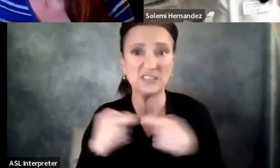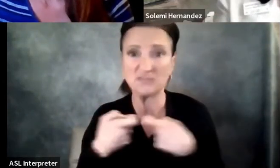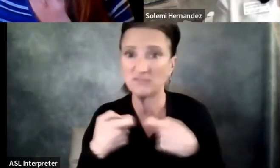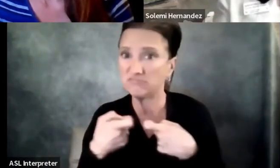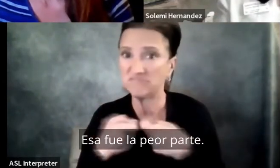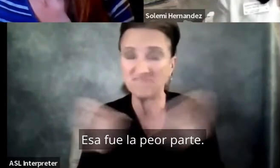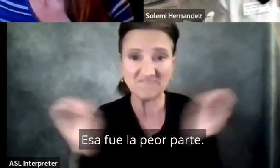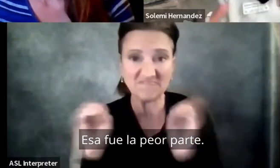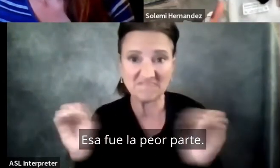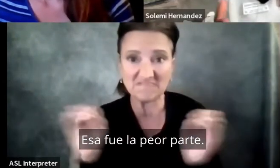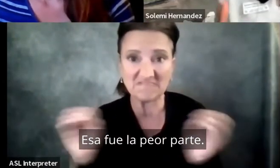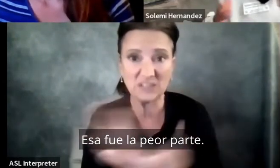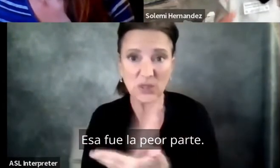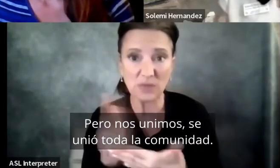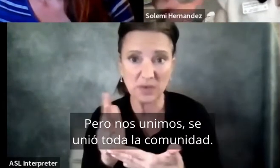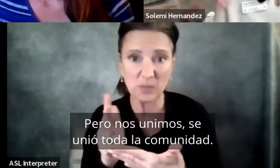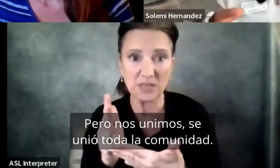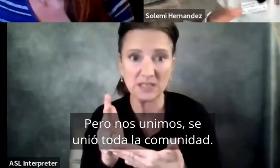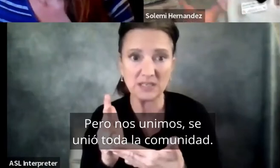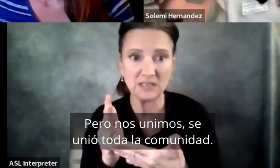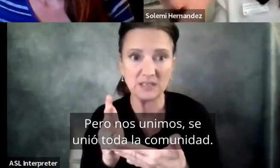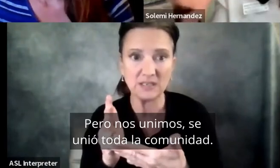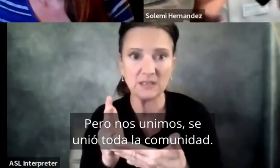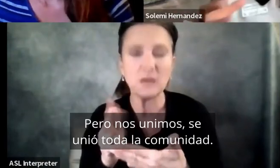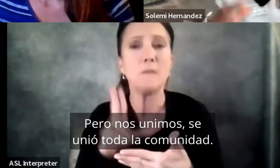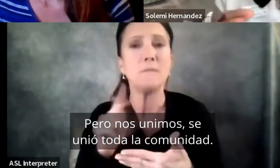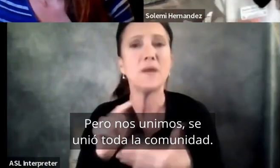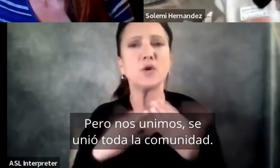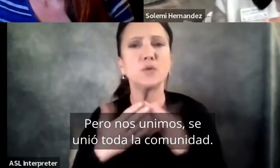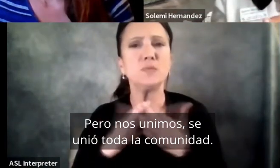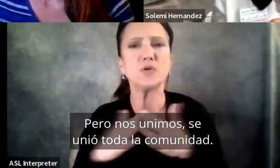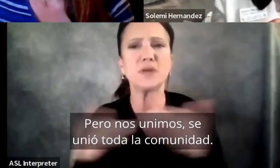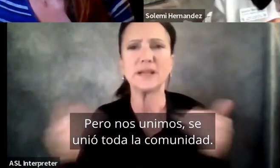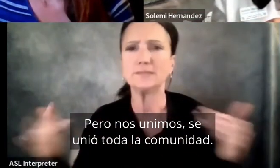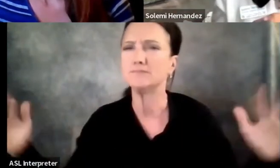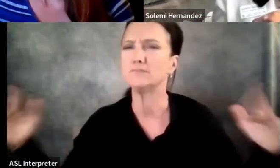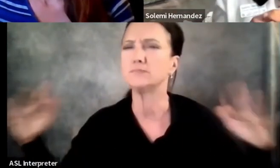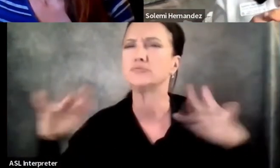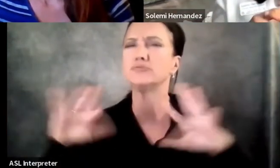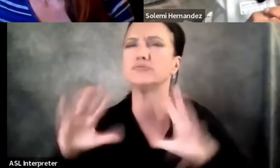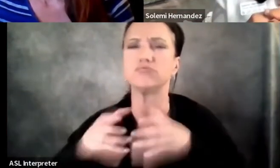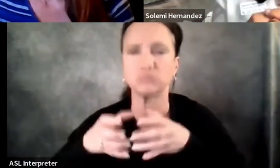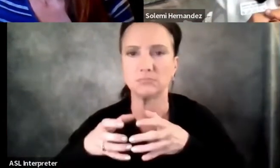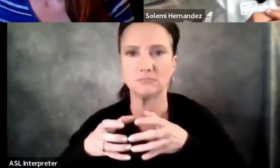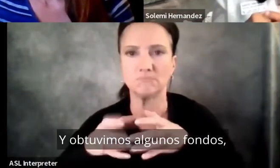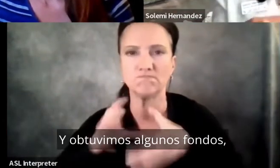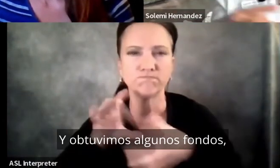electricity, you know, that's what the worst part, but we came together, the whole community came together.